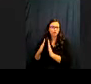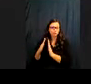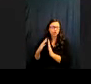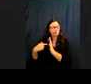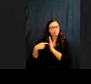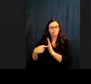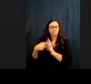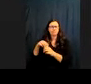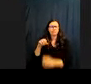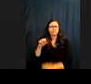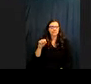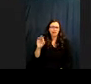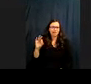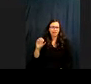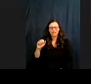Santa Fe.